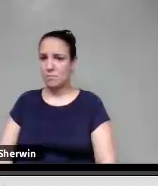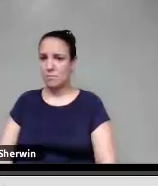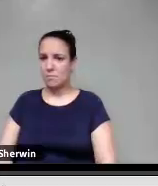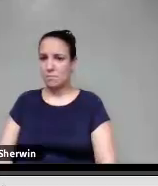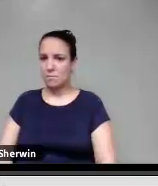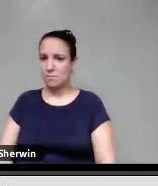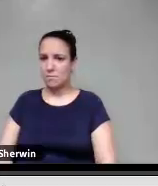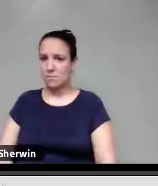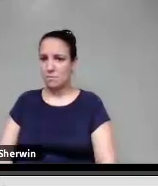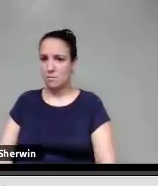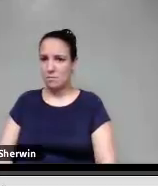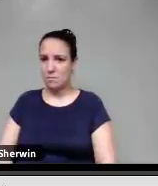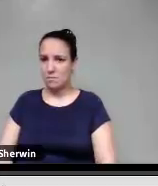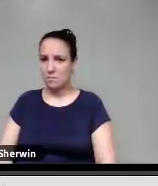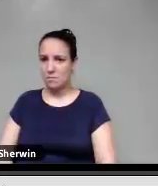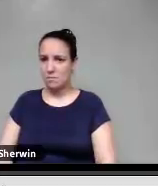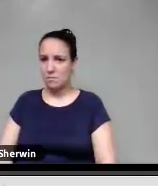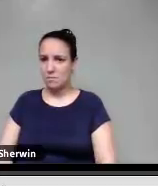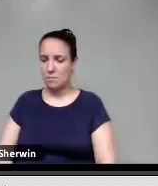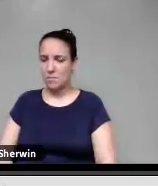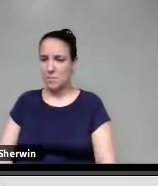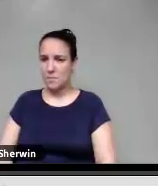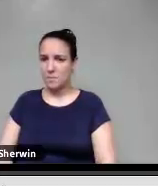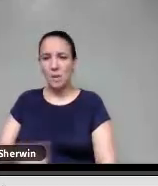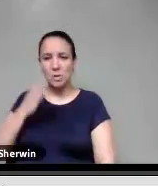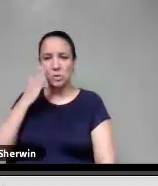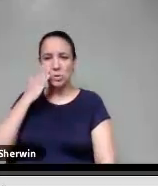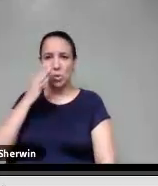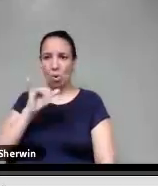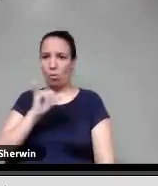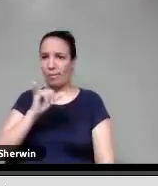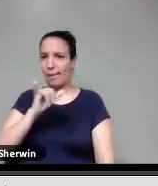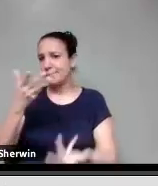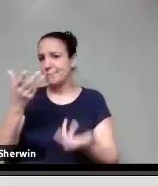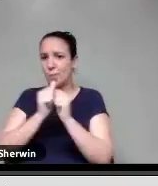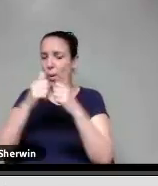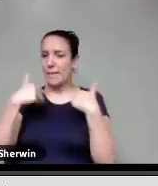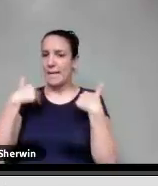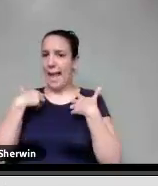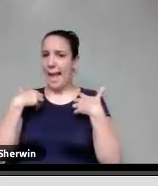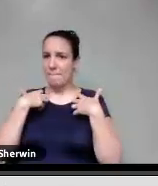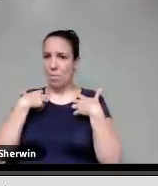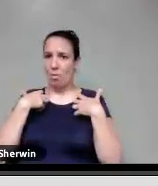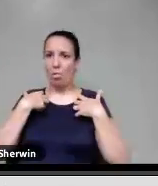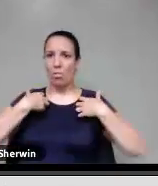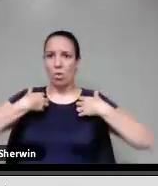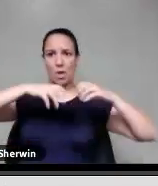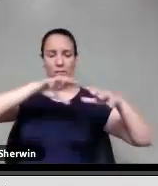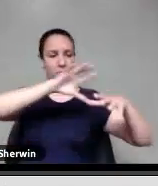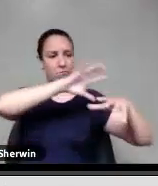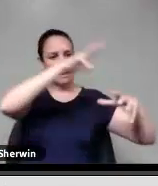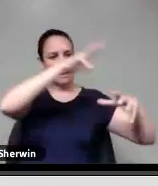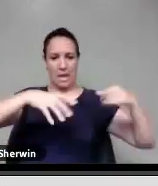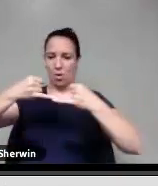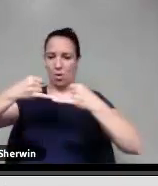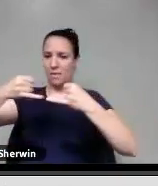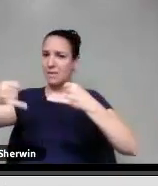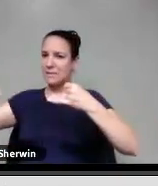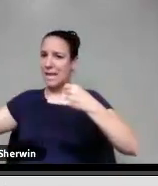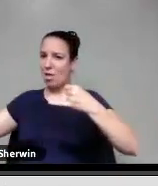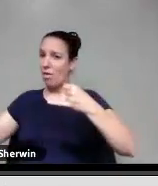you have to offer is okay, but it would never be really that effective. So that's what I mean about making sure you understand your target audience. When